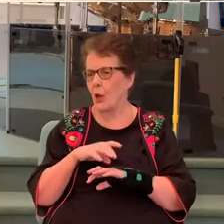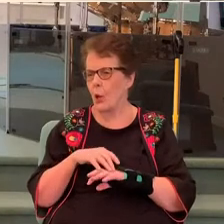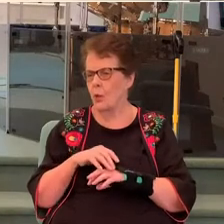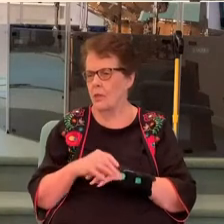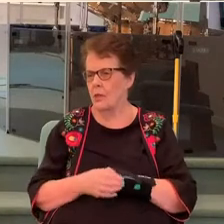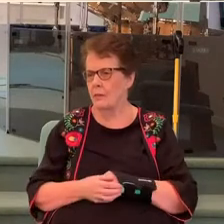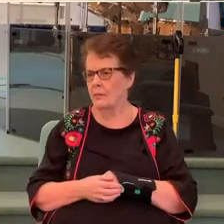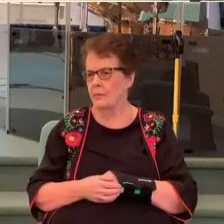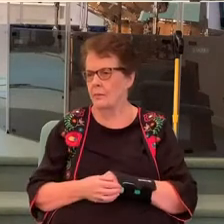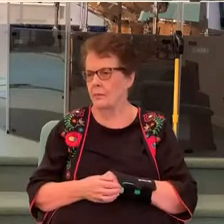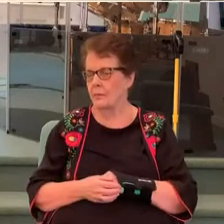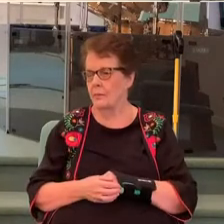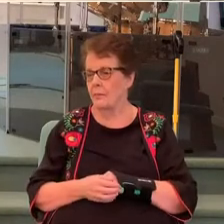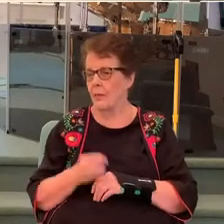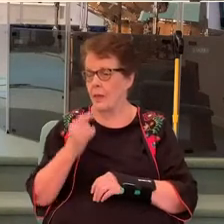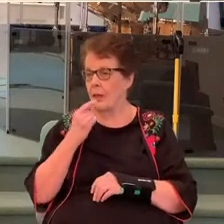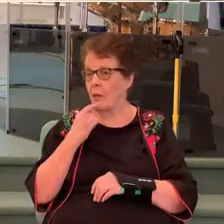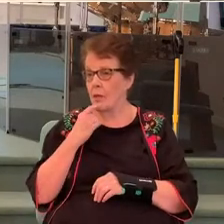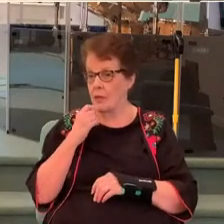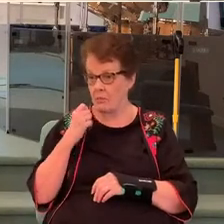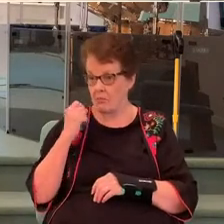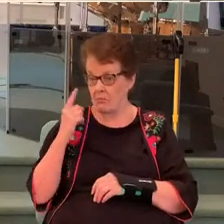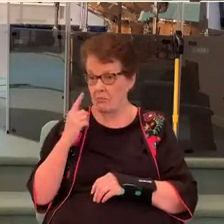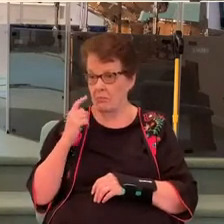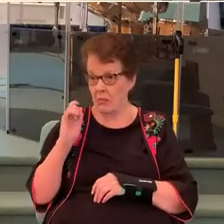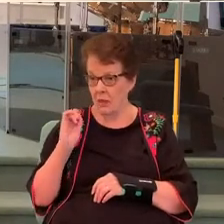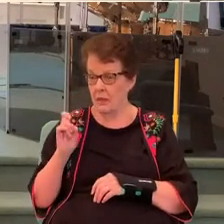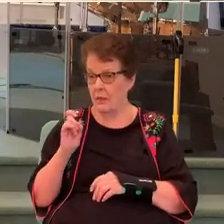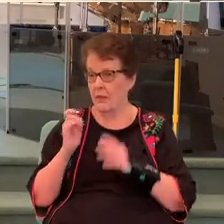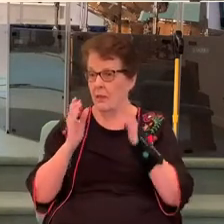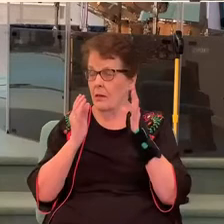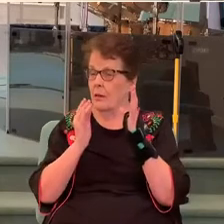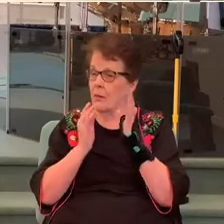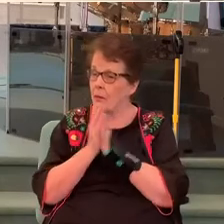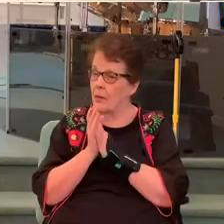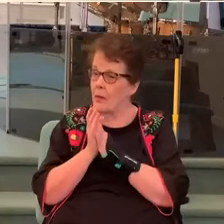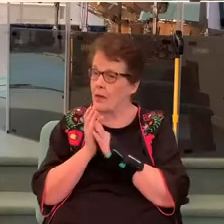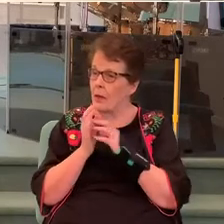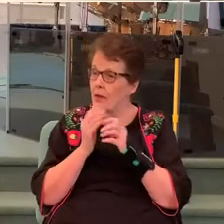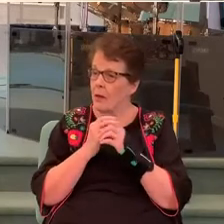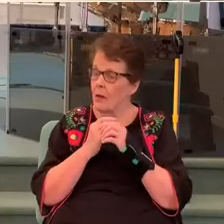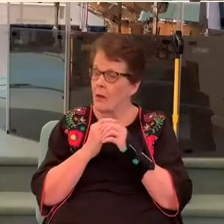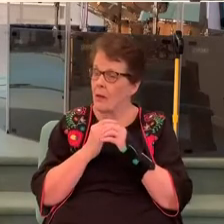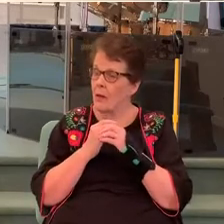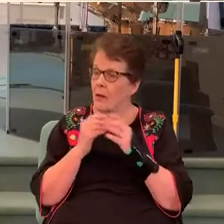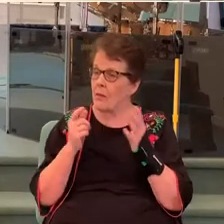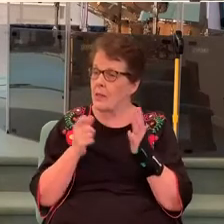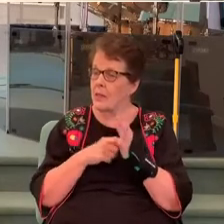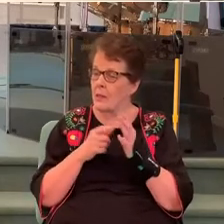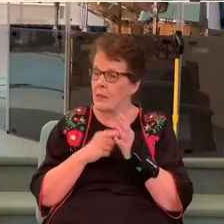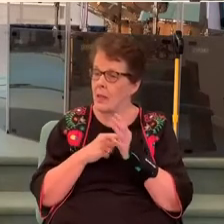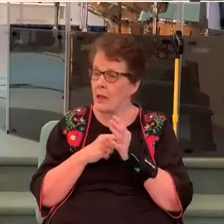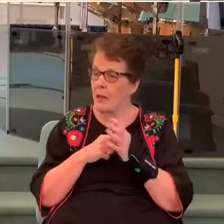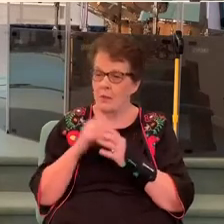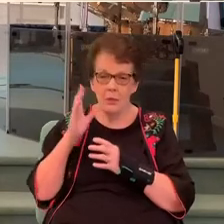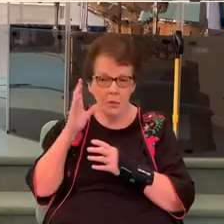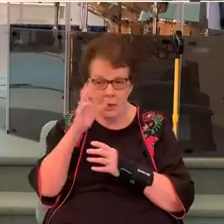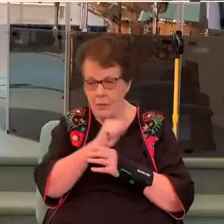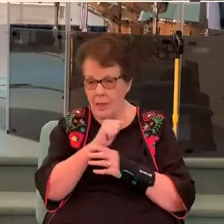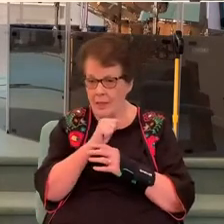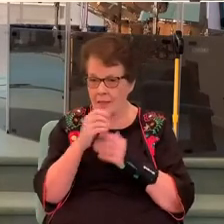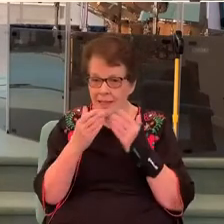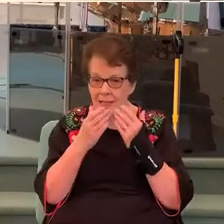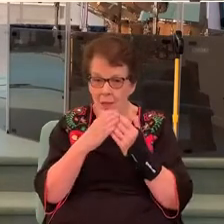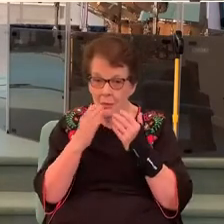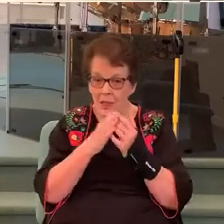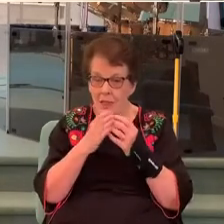We may say we understand the necessity of prayer, but I believe sometimes we miss the simplicity of these prayer principles: why we